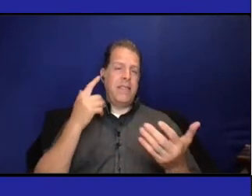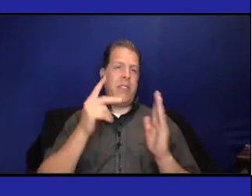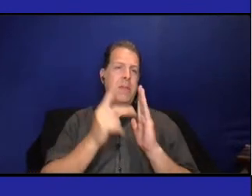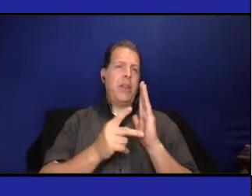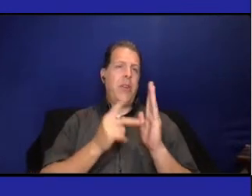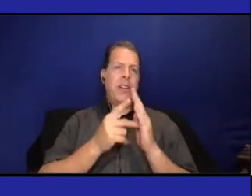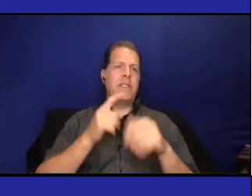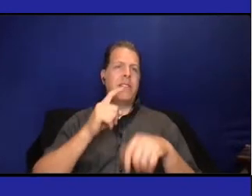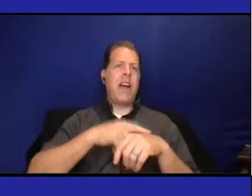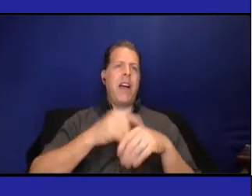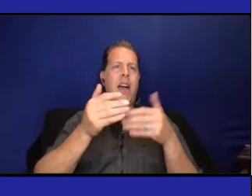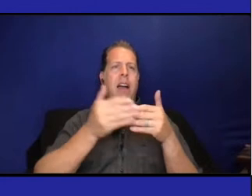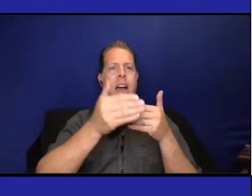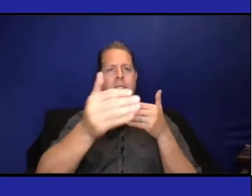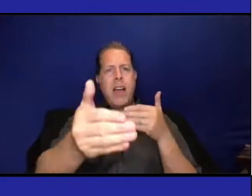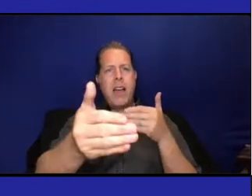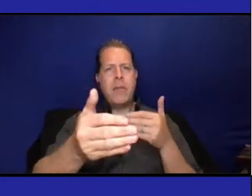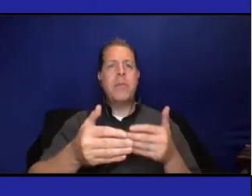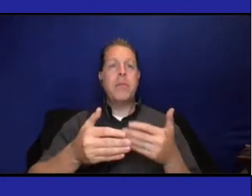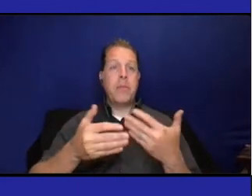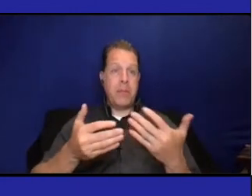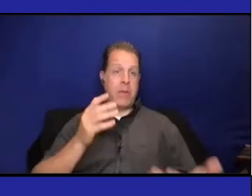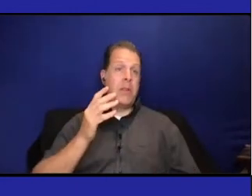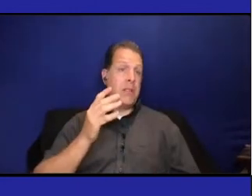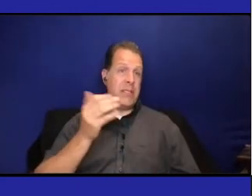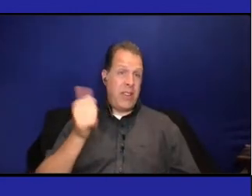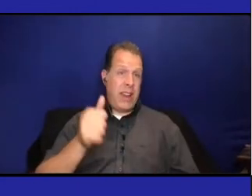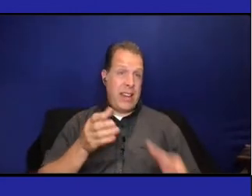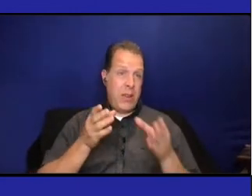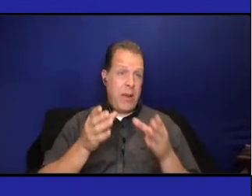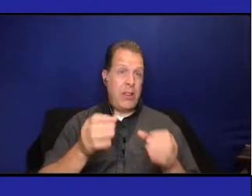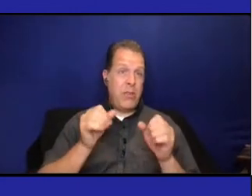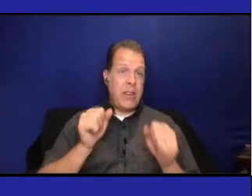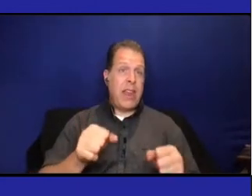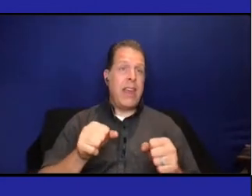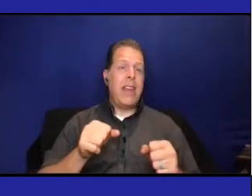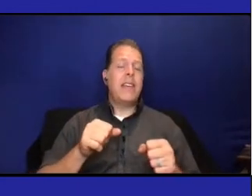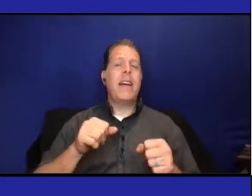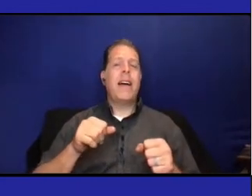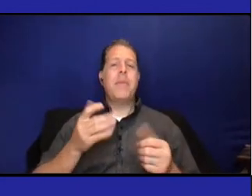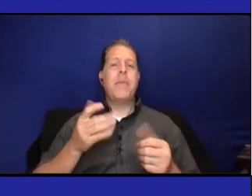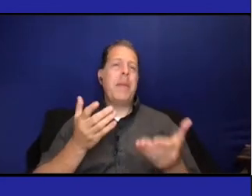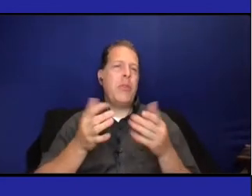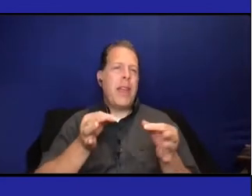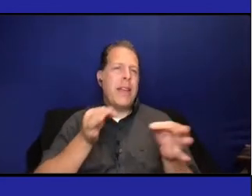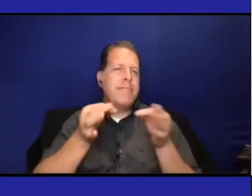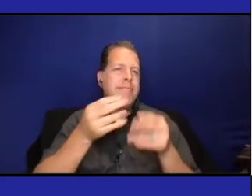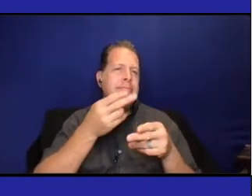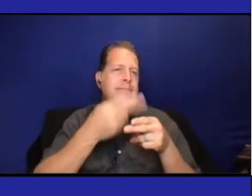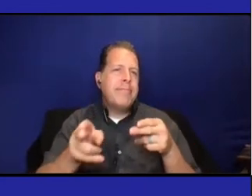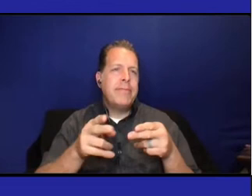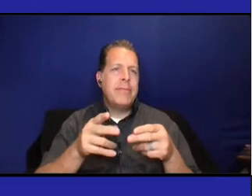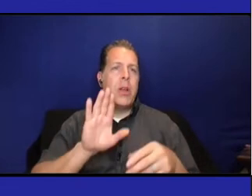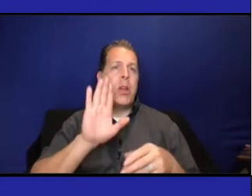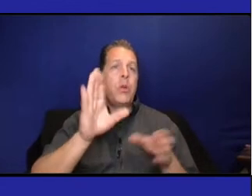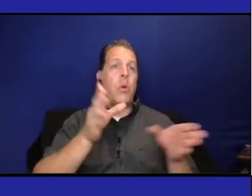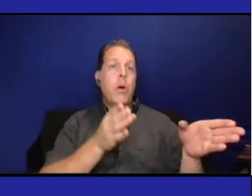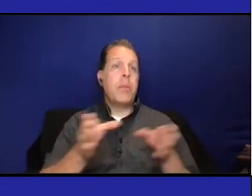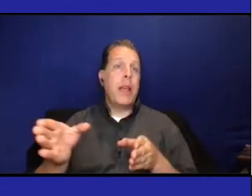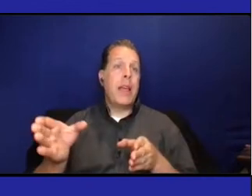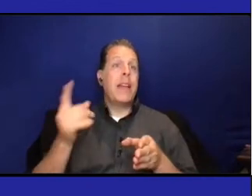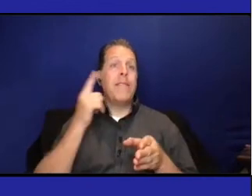time, if there's any way you can just speak just briefly about what you plan to do versus